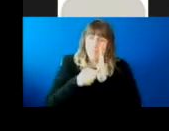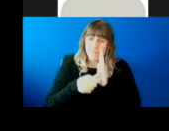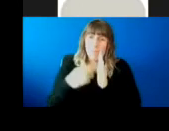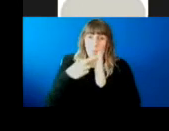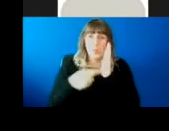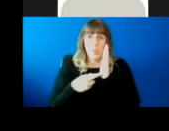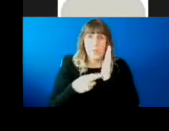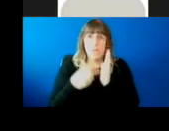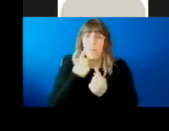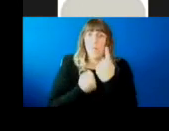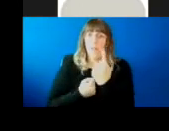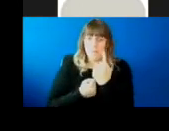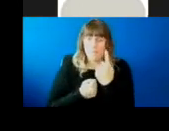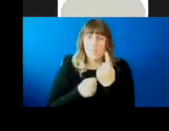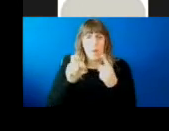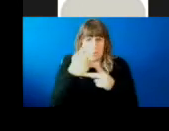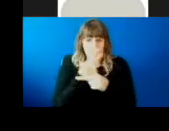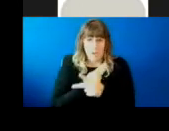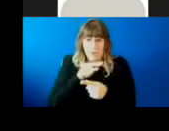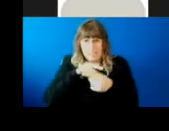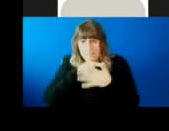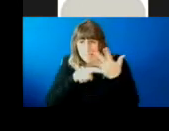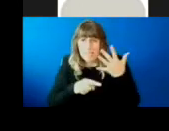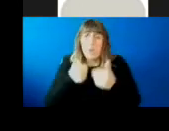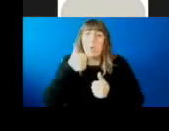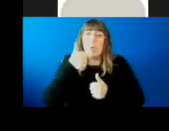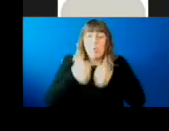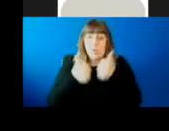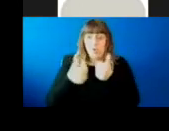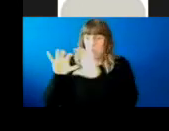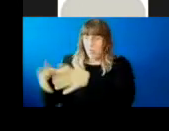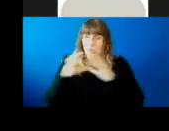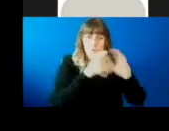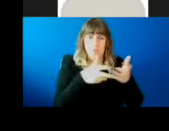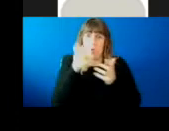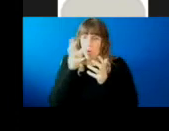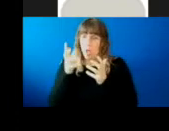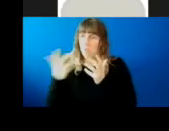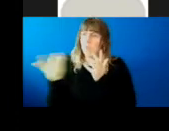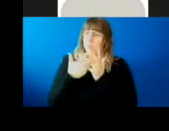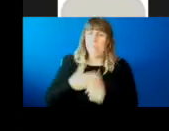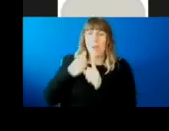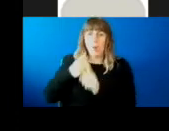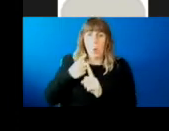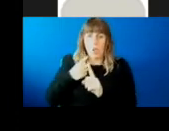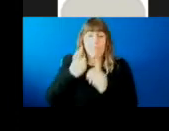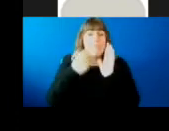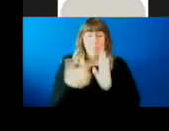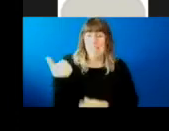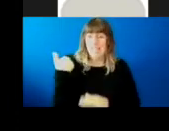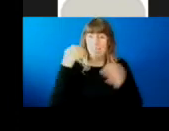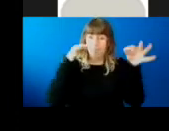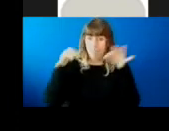identify which is most likely to help you meet your goal. So in the plan that I just laid